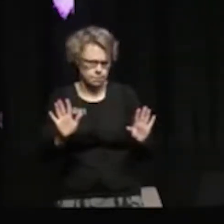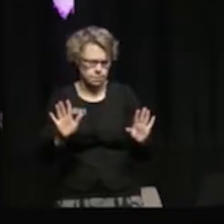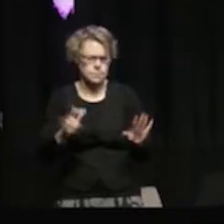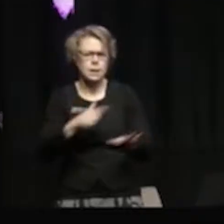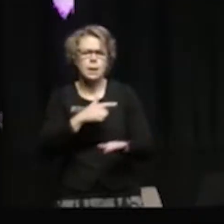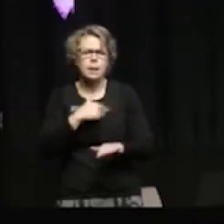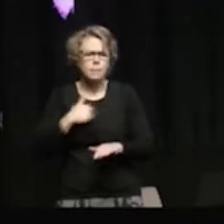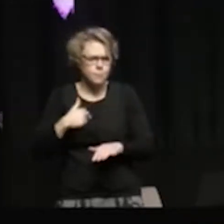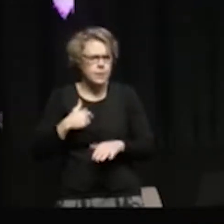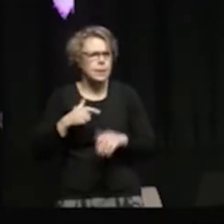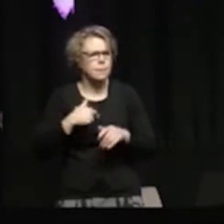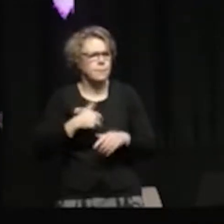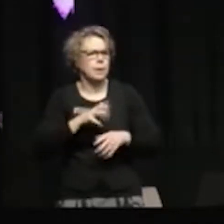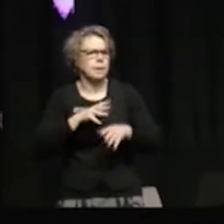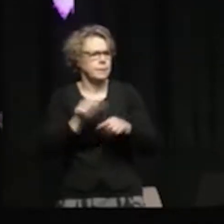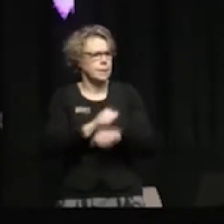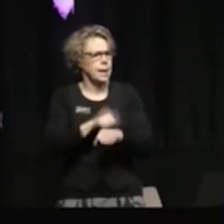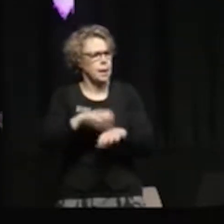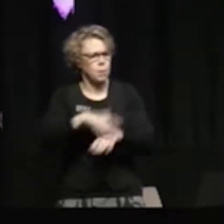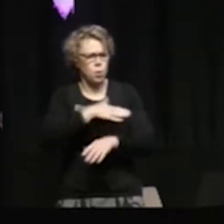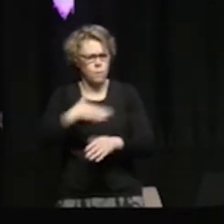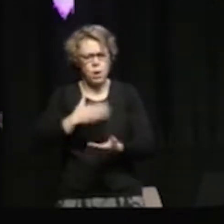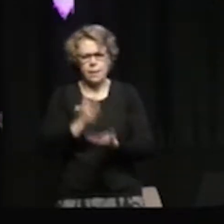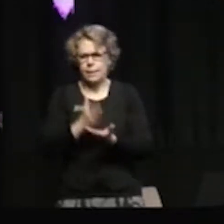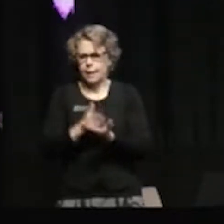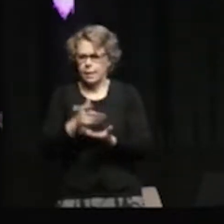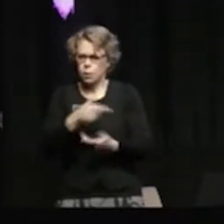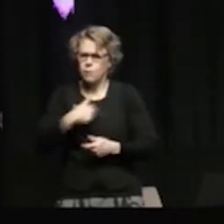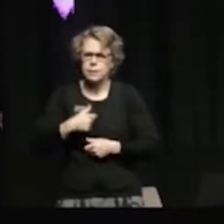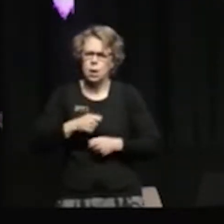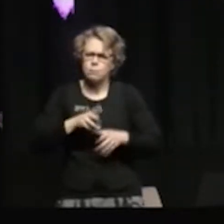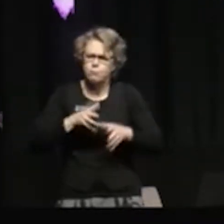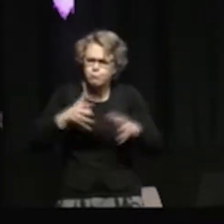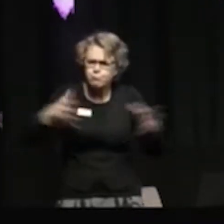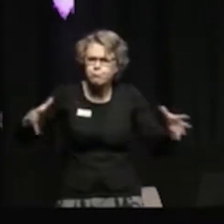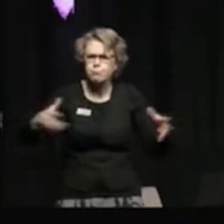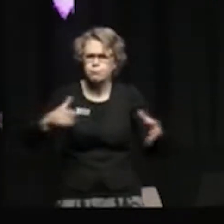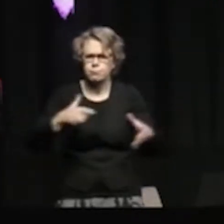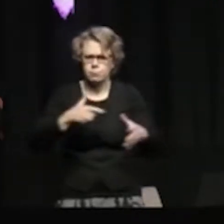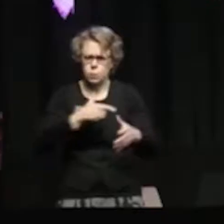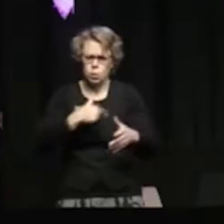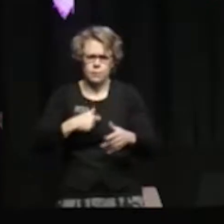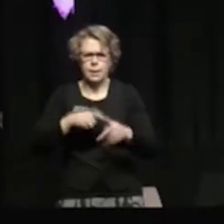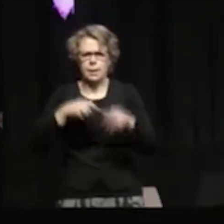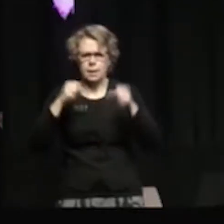We will exercise our rights, and we will bring the tower down.